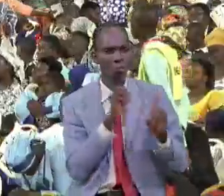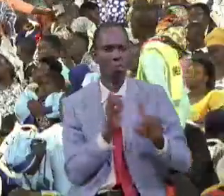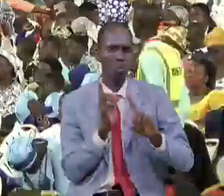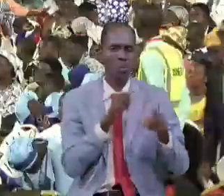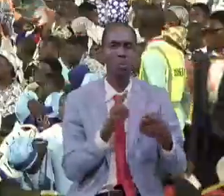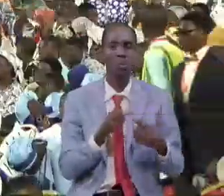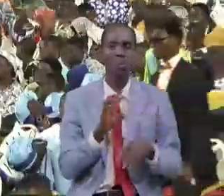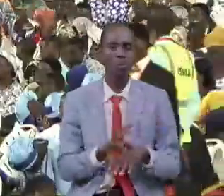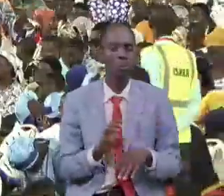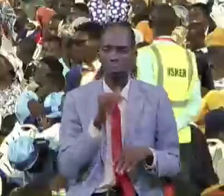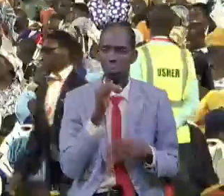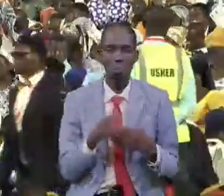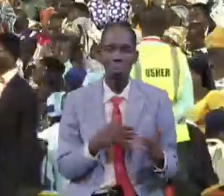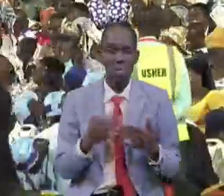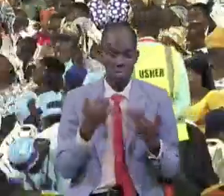this